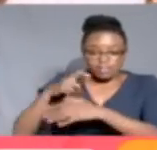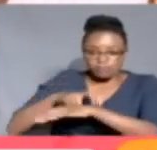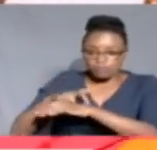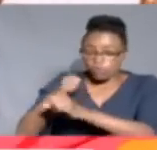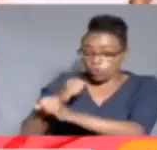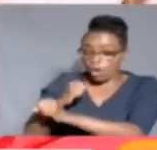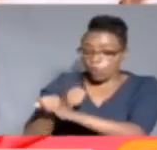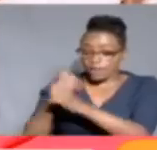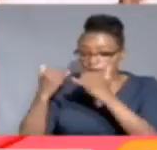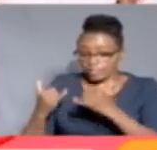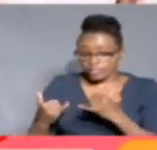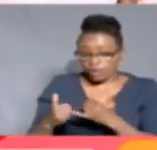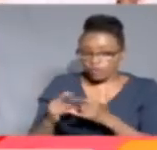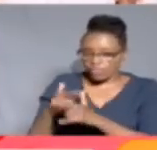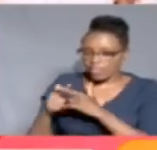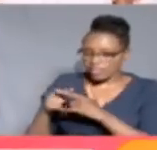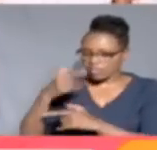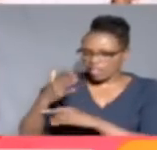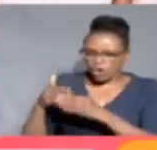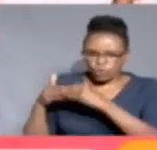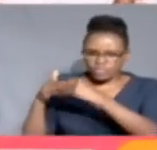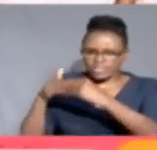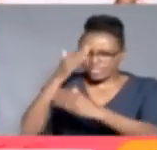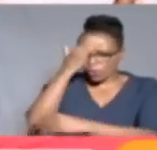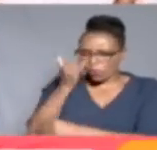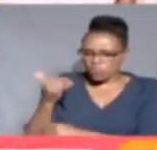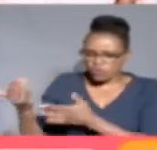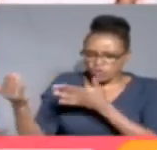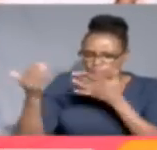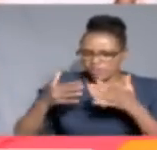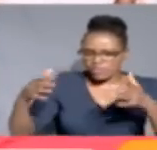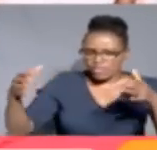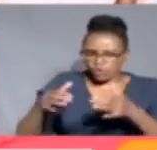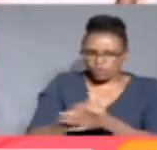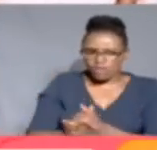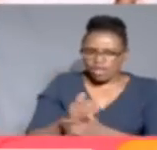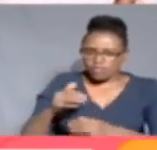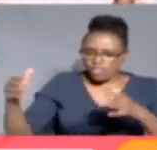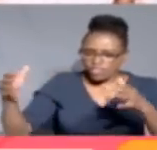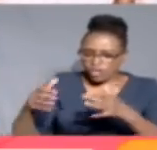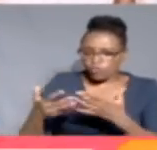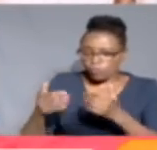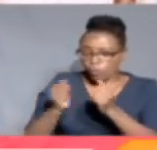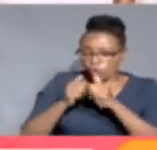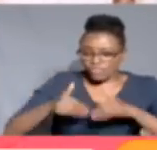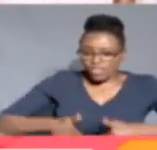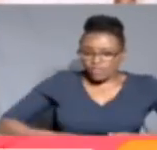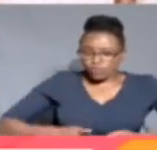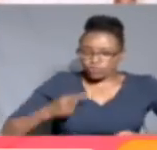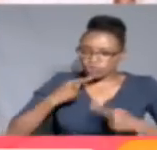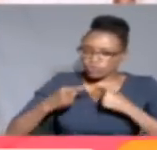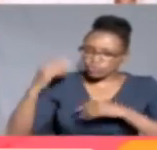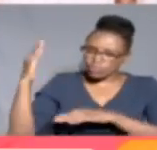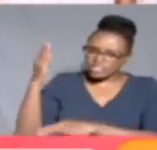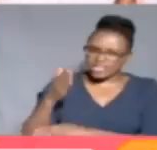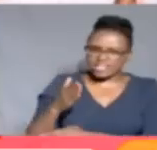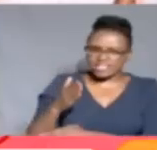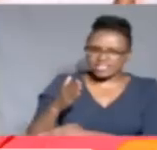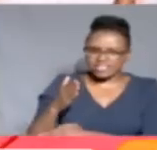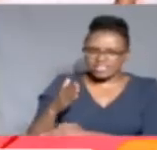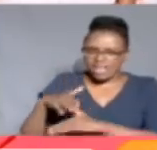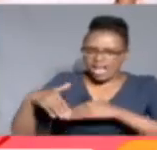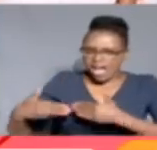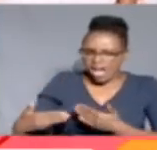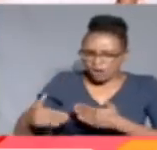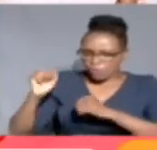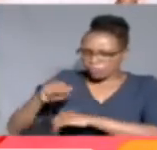right now, we put them at the forefront. Because we bring them to the community, have those community dialogues with the youth, talk with them directly, have